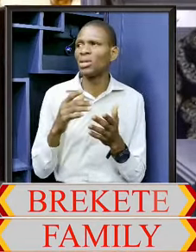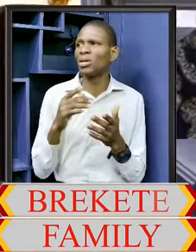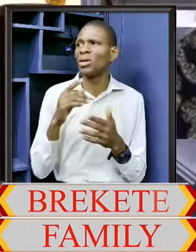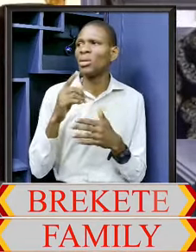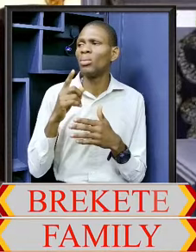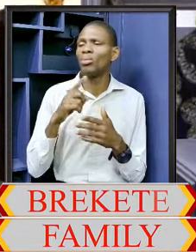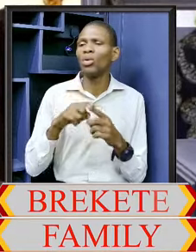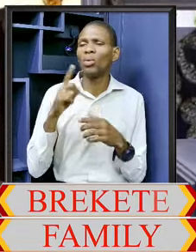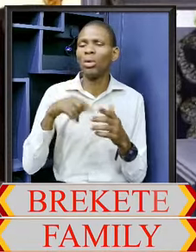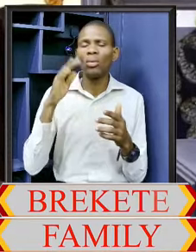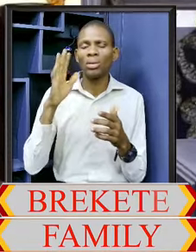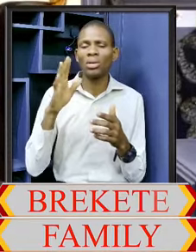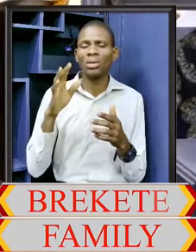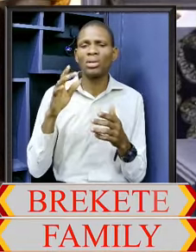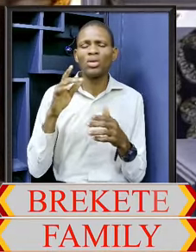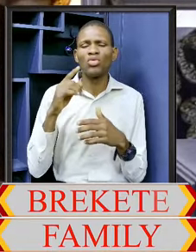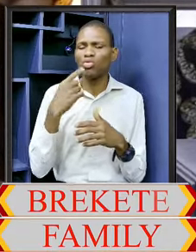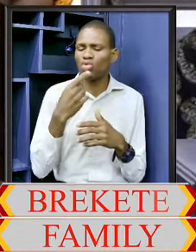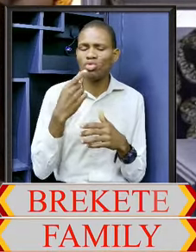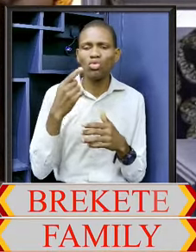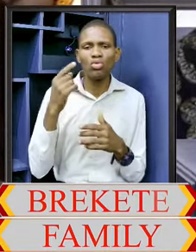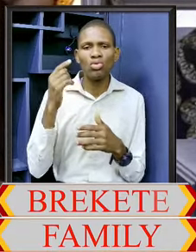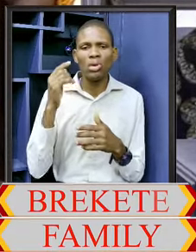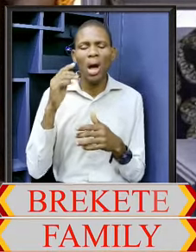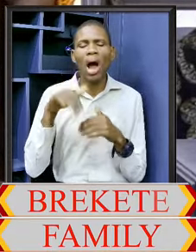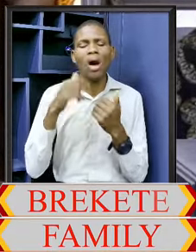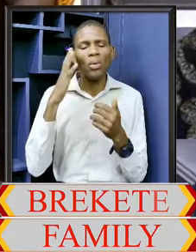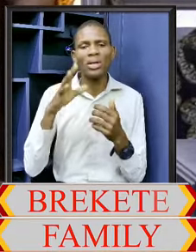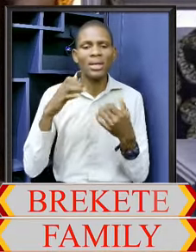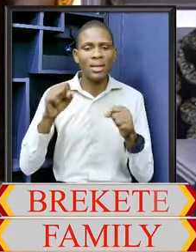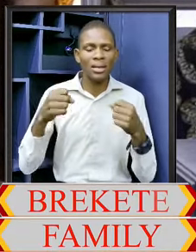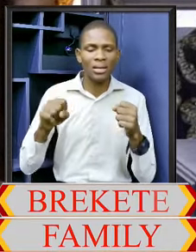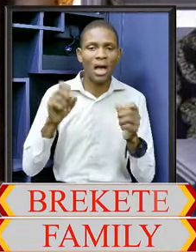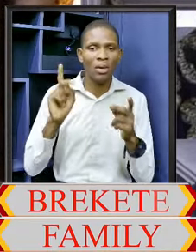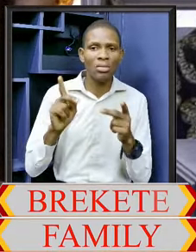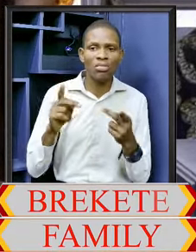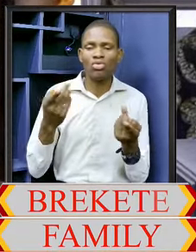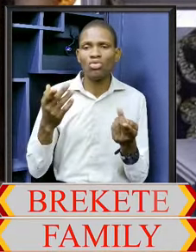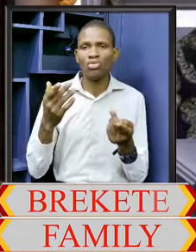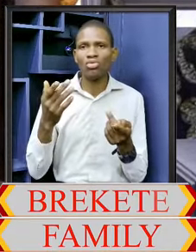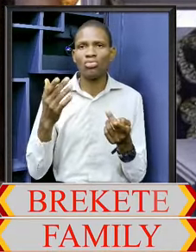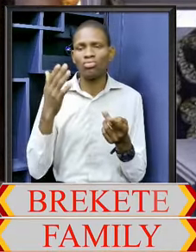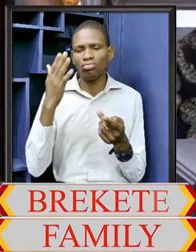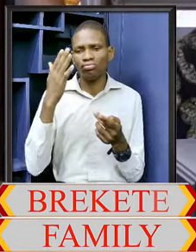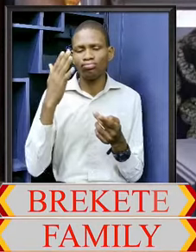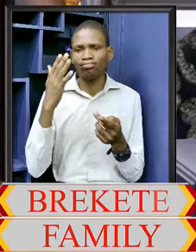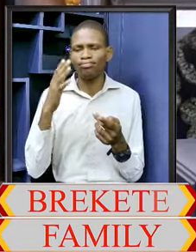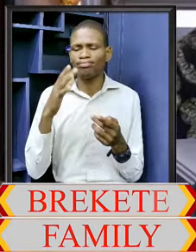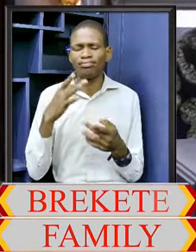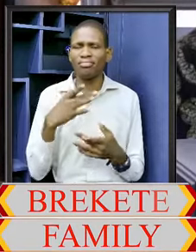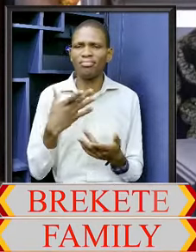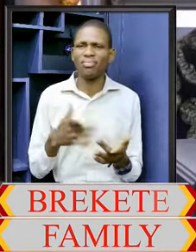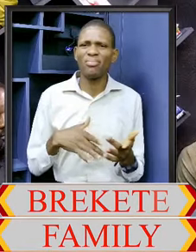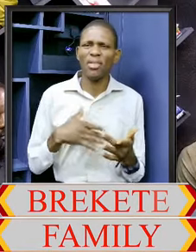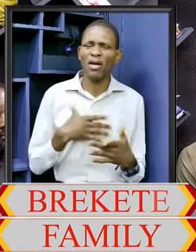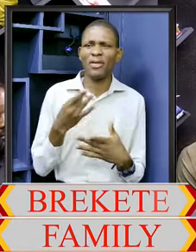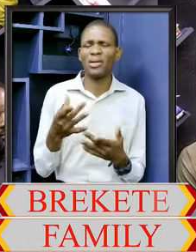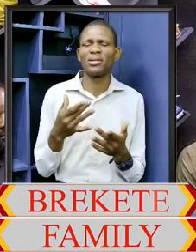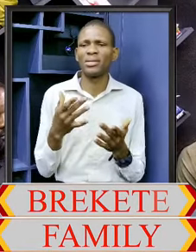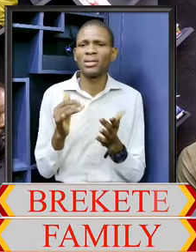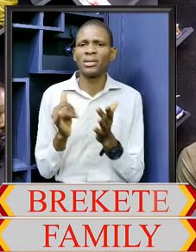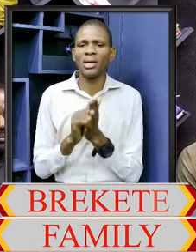Okada people who are the chickens that load the golden eggs, that after 5 years, all the promises made to